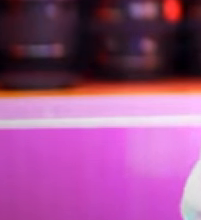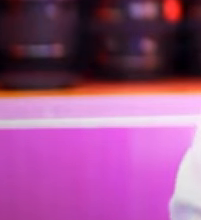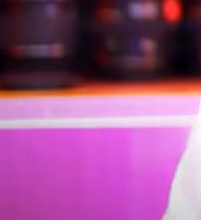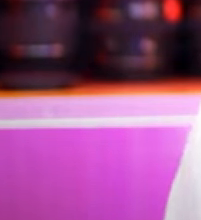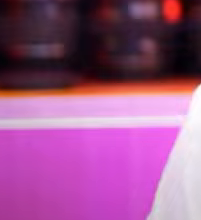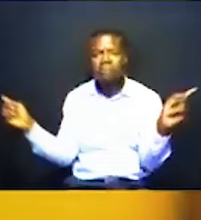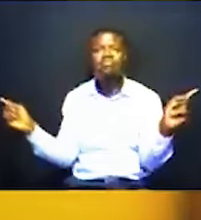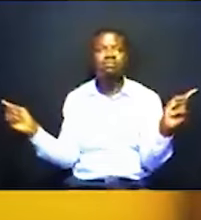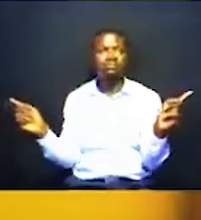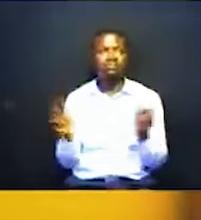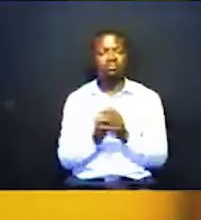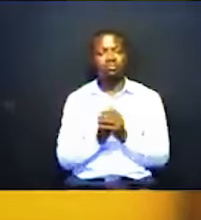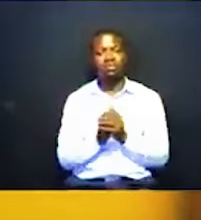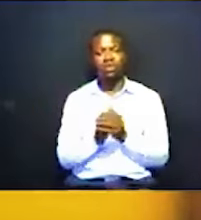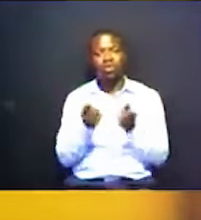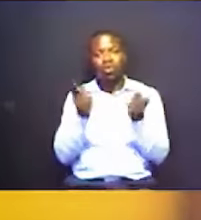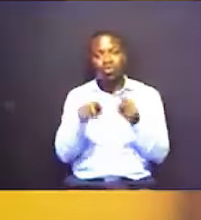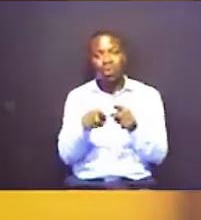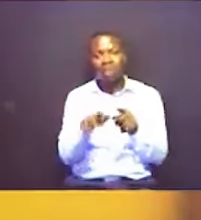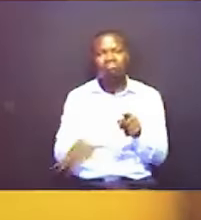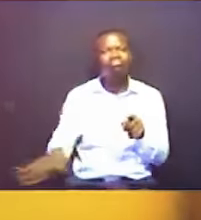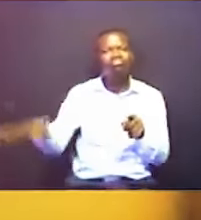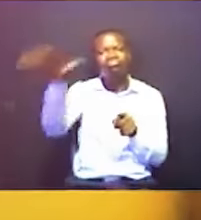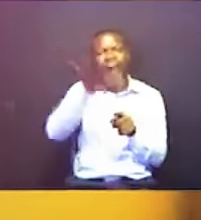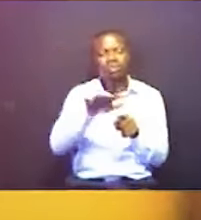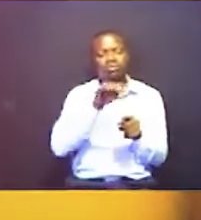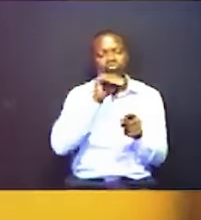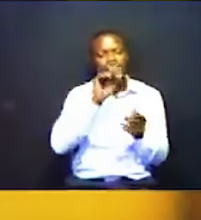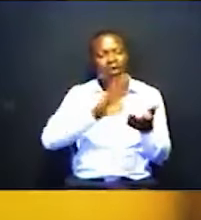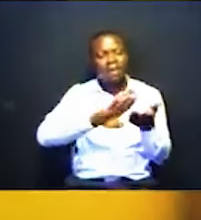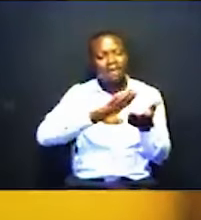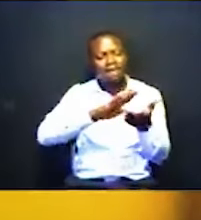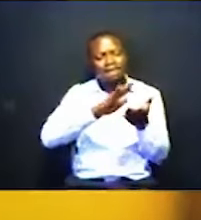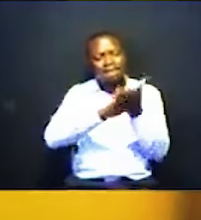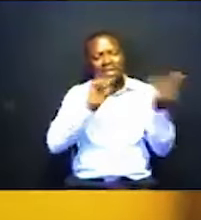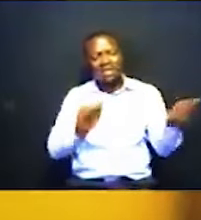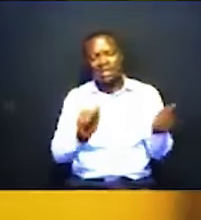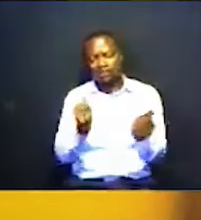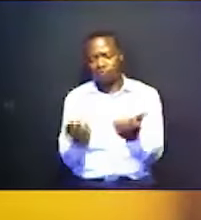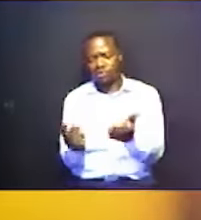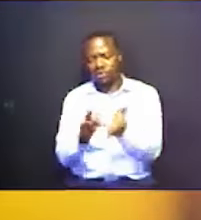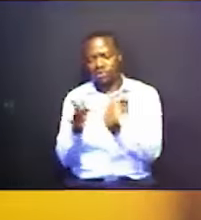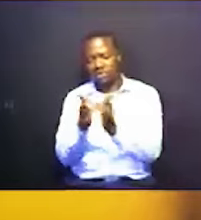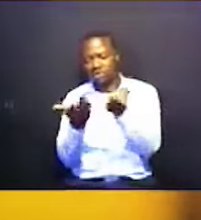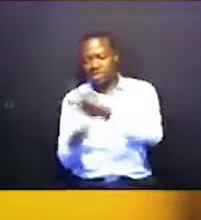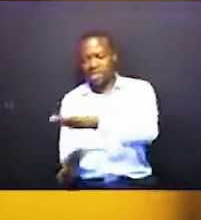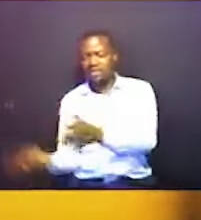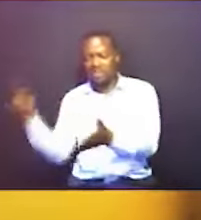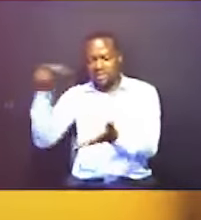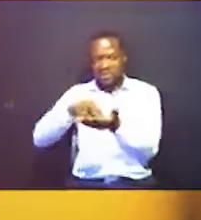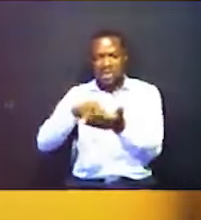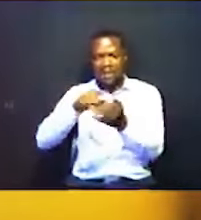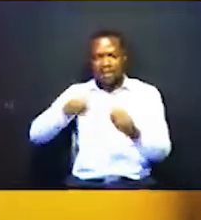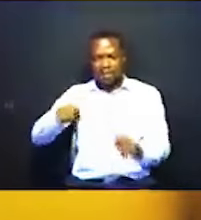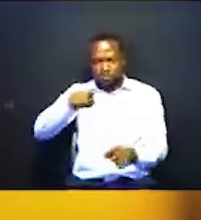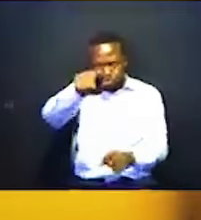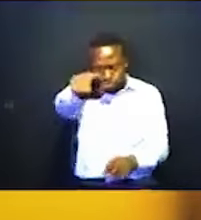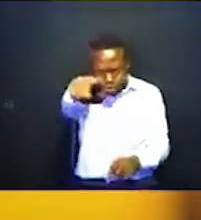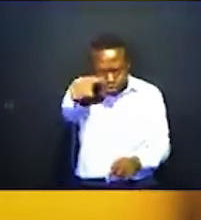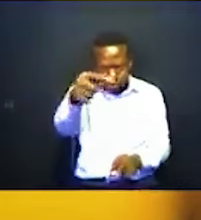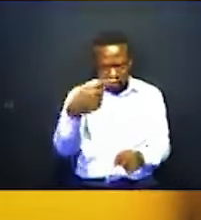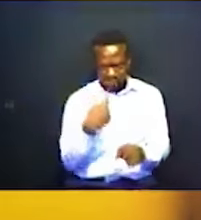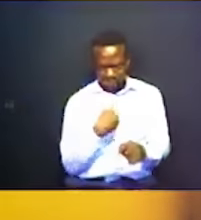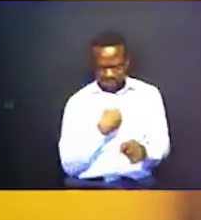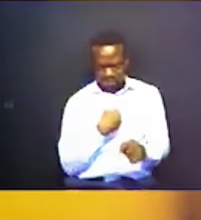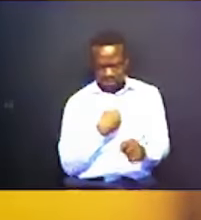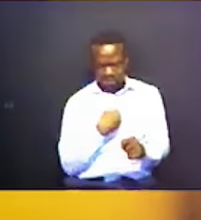videos. Thank you. When others do not believe in the resurrection, you, the Christian believer, has a testimony